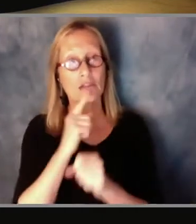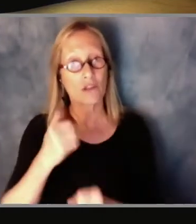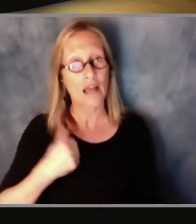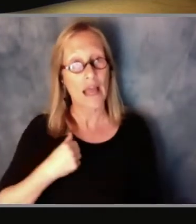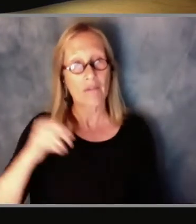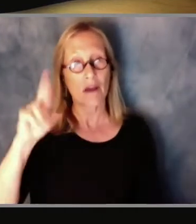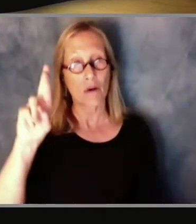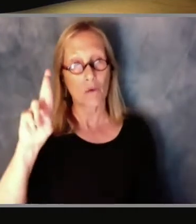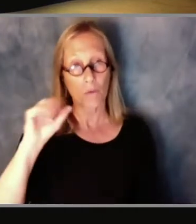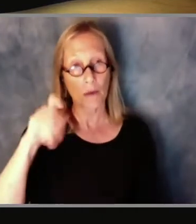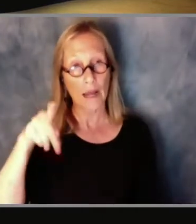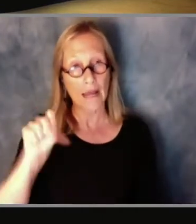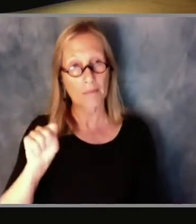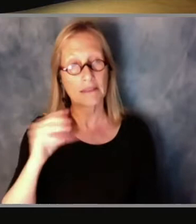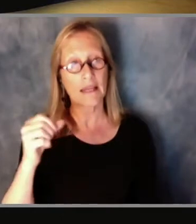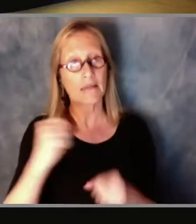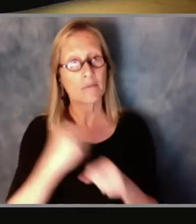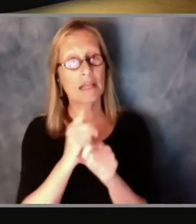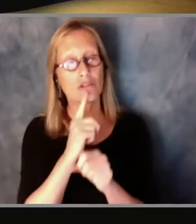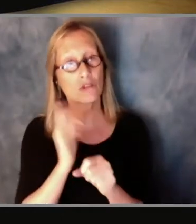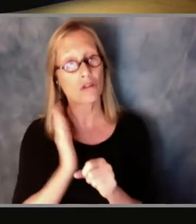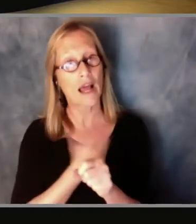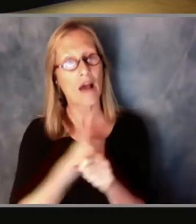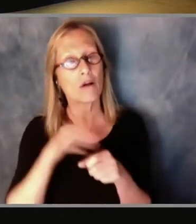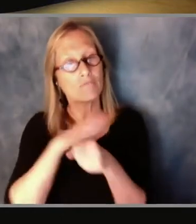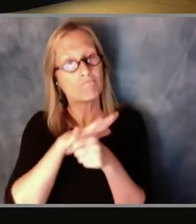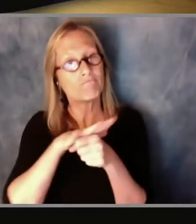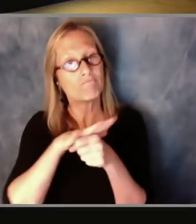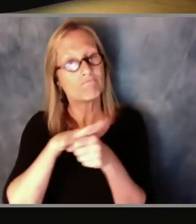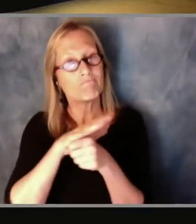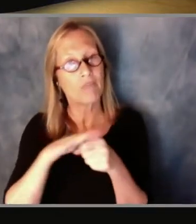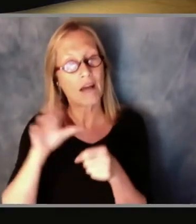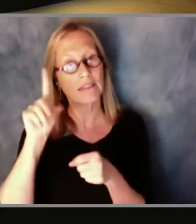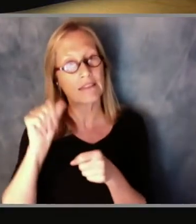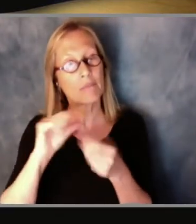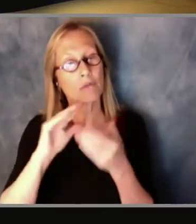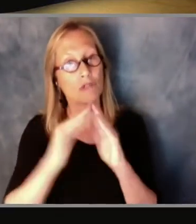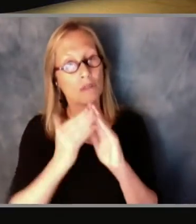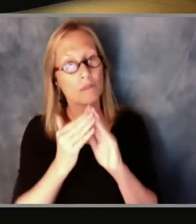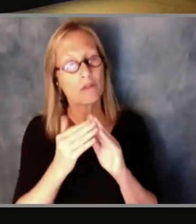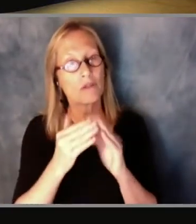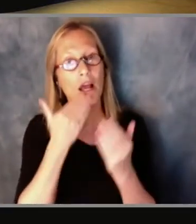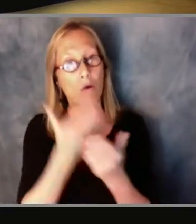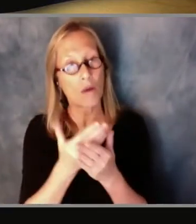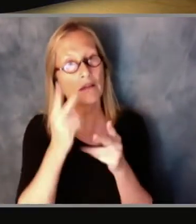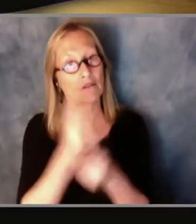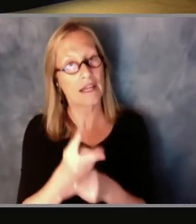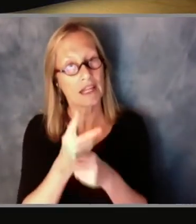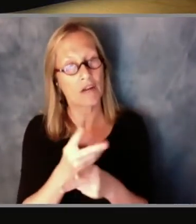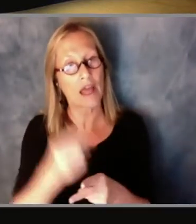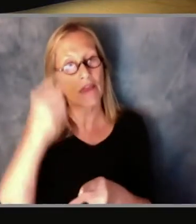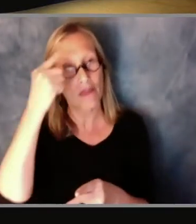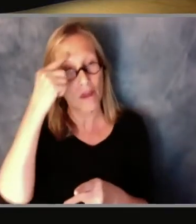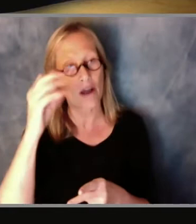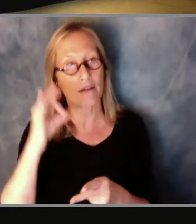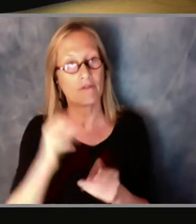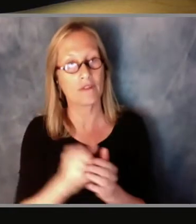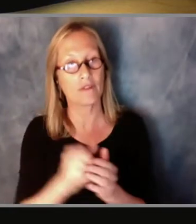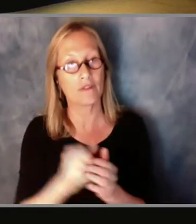our sector of disabled community is well taken care of and thought of no less than anyone